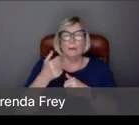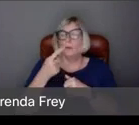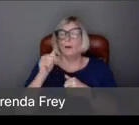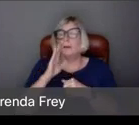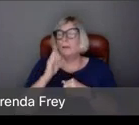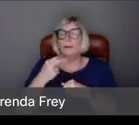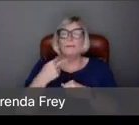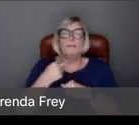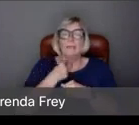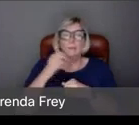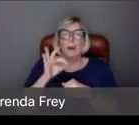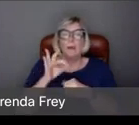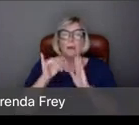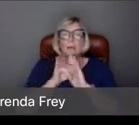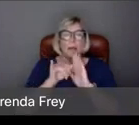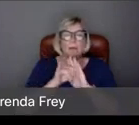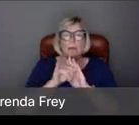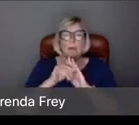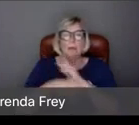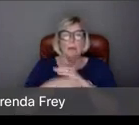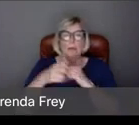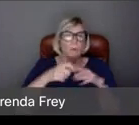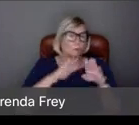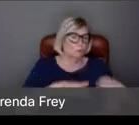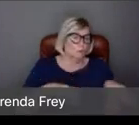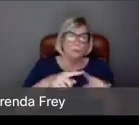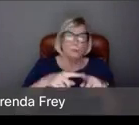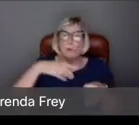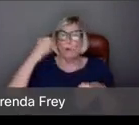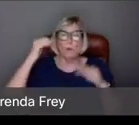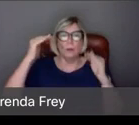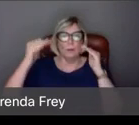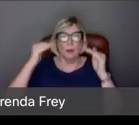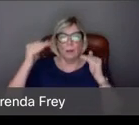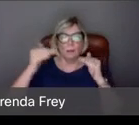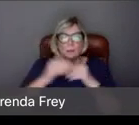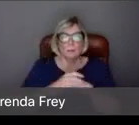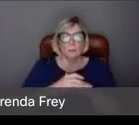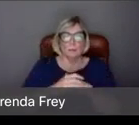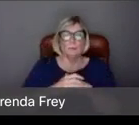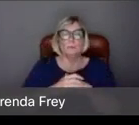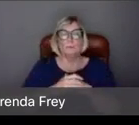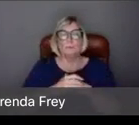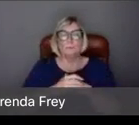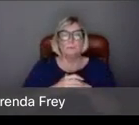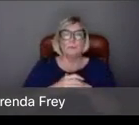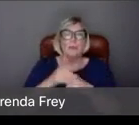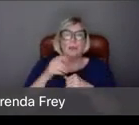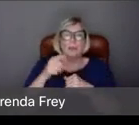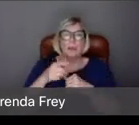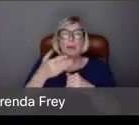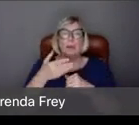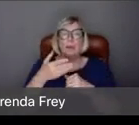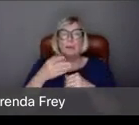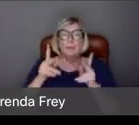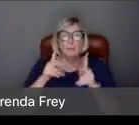theft, from children to older adults, and believe it or not, even deceased people can be victims of identity theft. And these thieves will steal